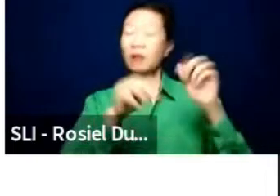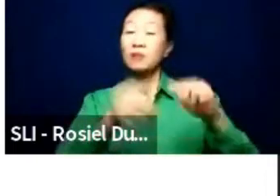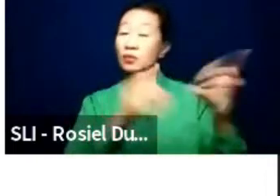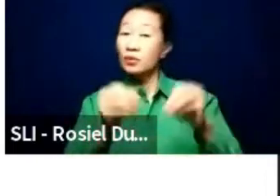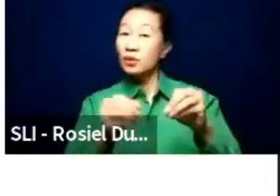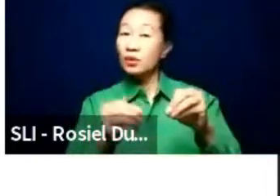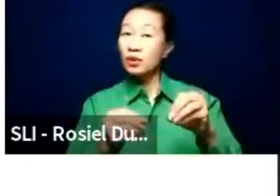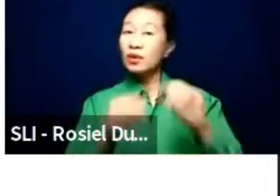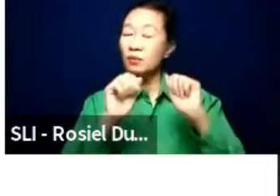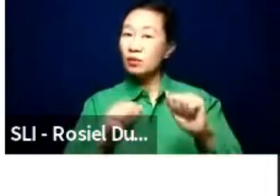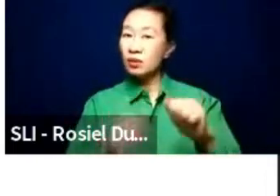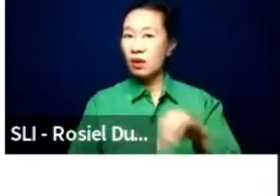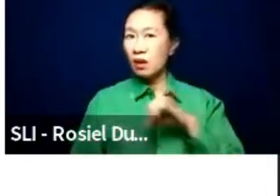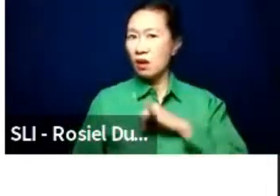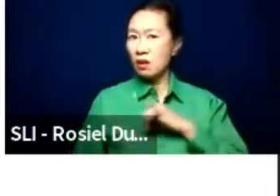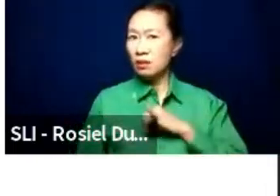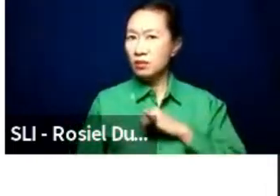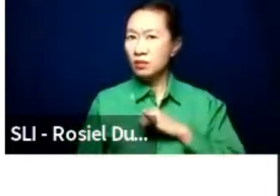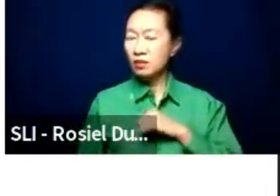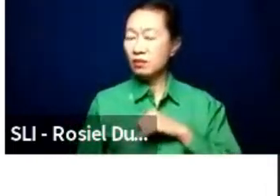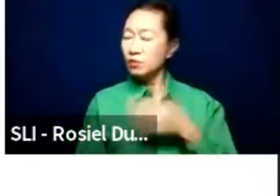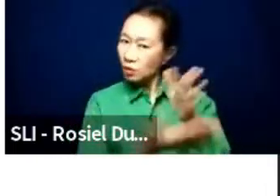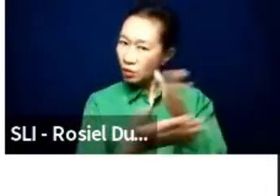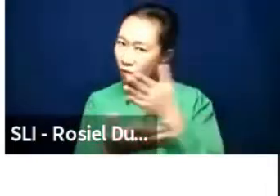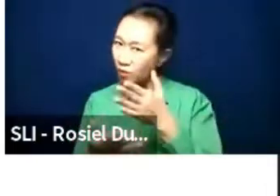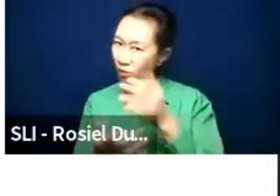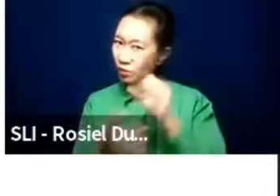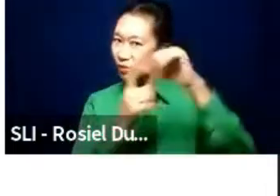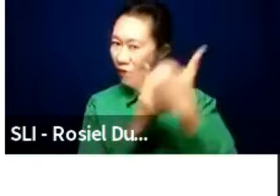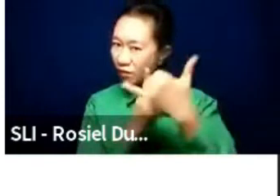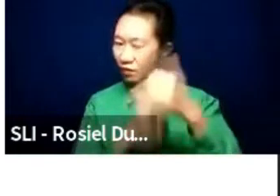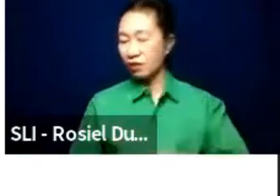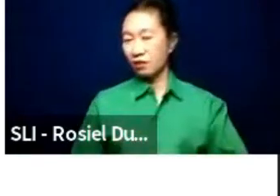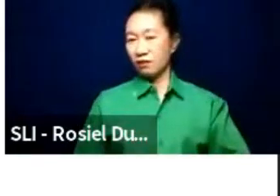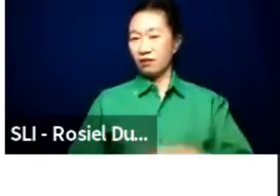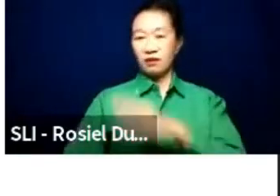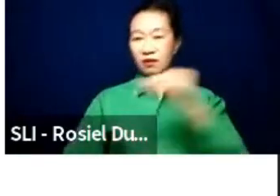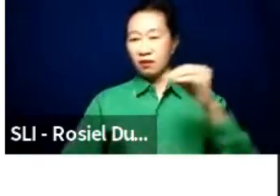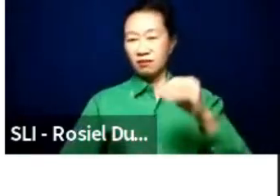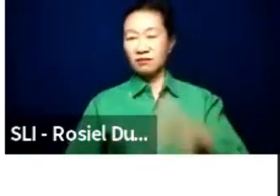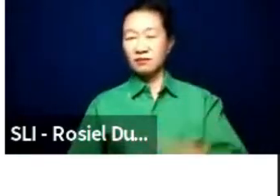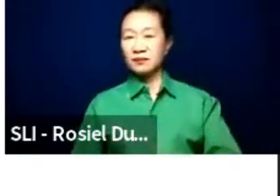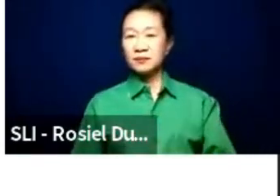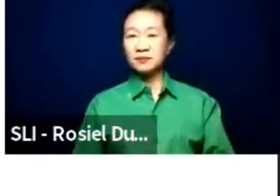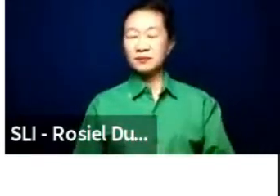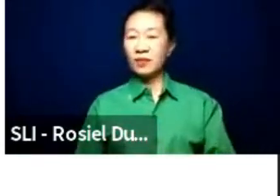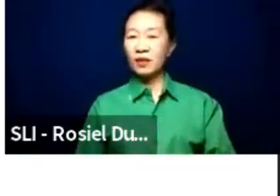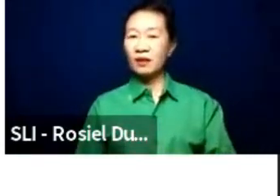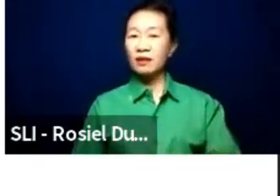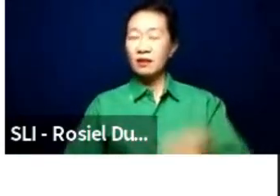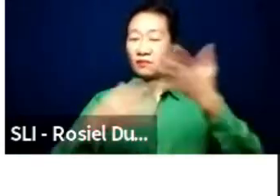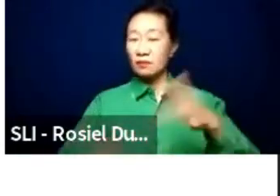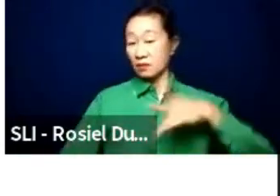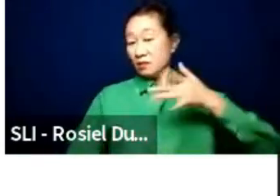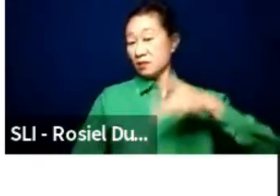say, oh, I'm contributing to society, um, um, and that gives them a sense